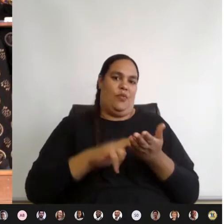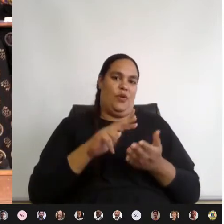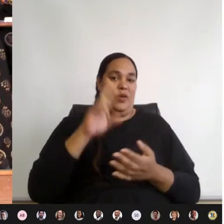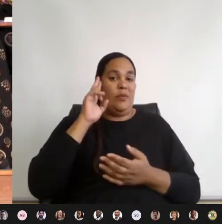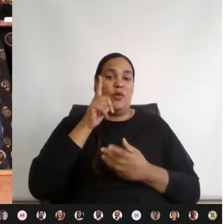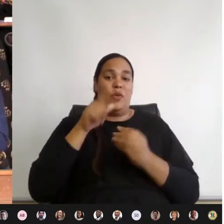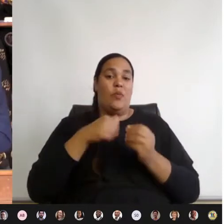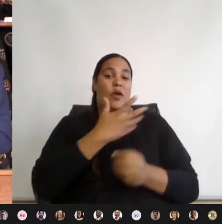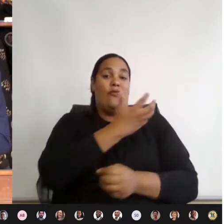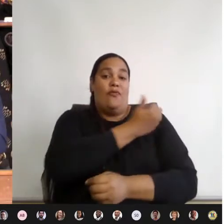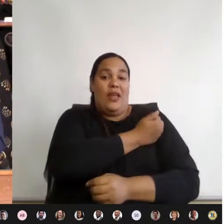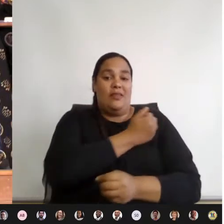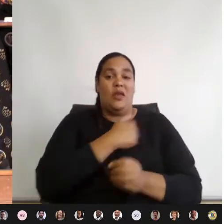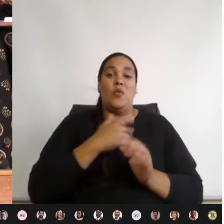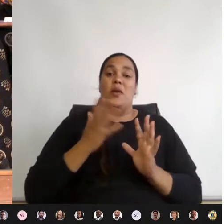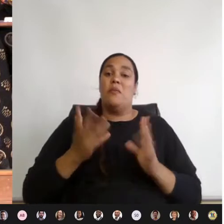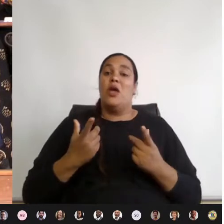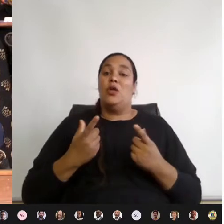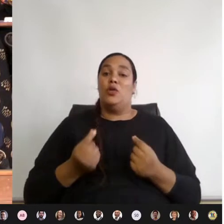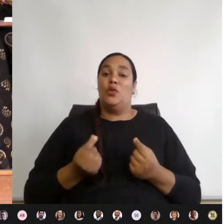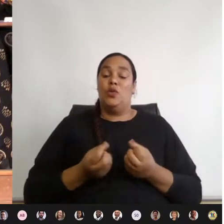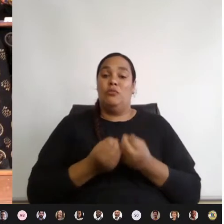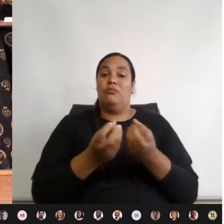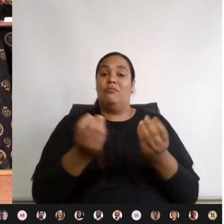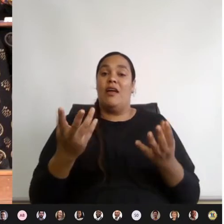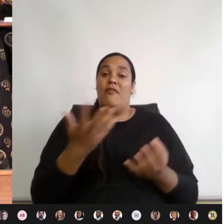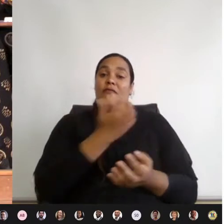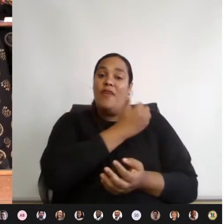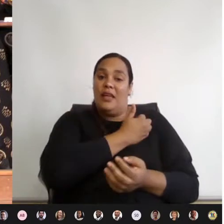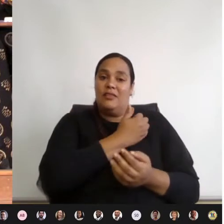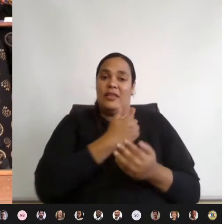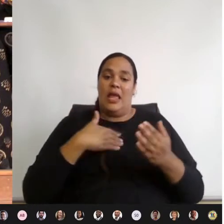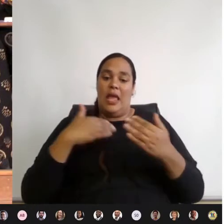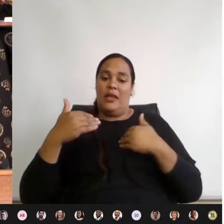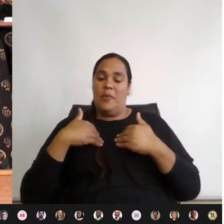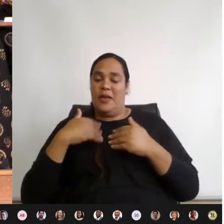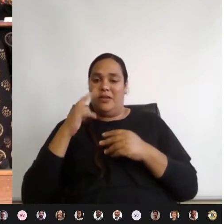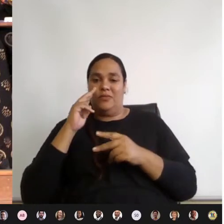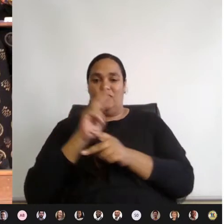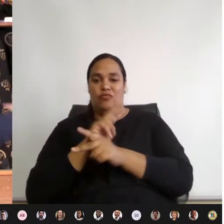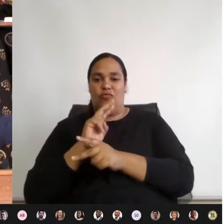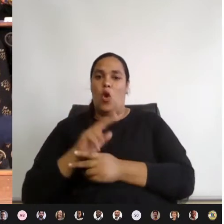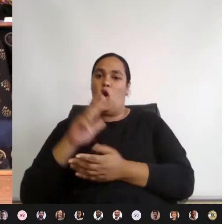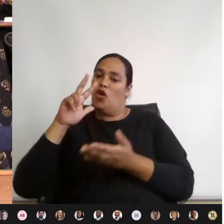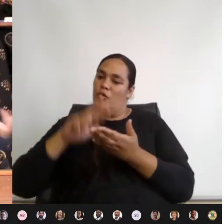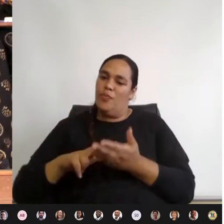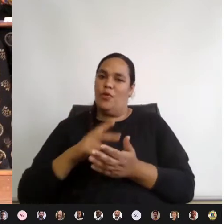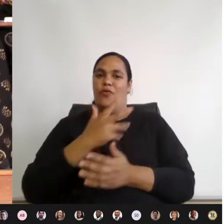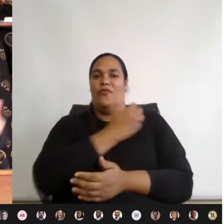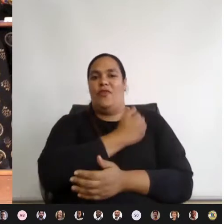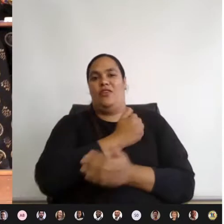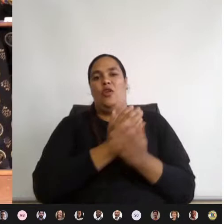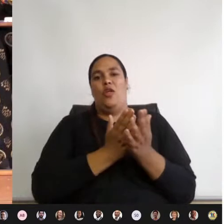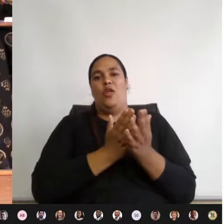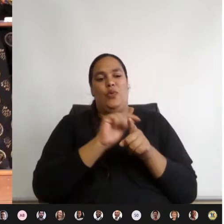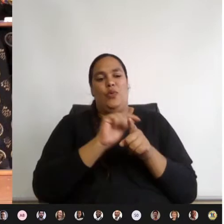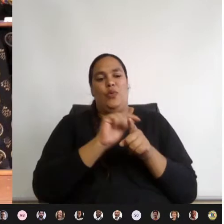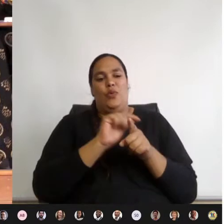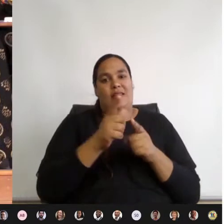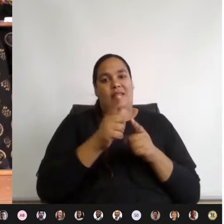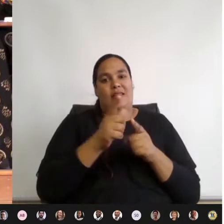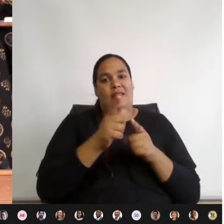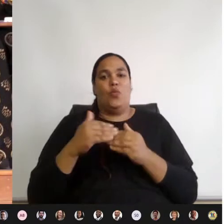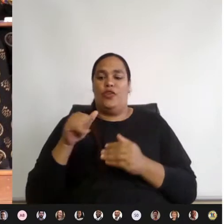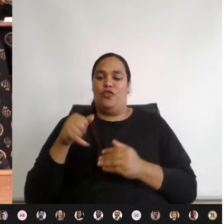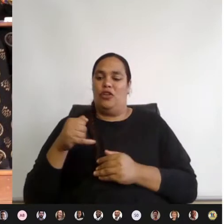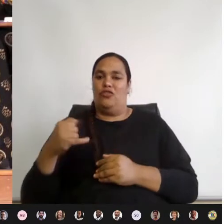and we can only start procuring vaccines and administering vaccines on approved vaccines that go through trials, which are happening now with Johnson &